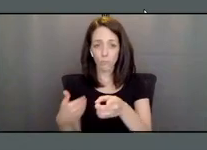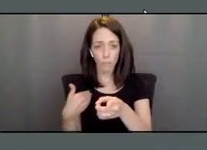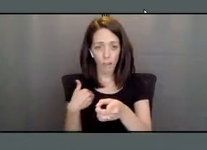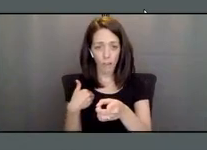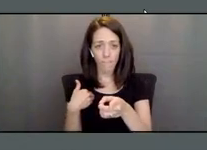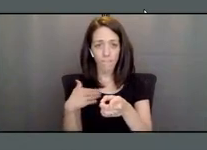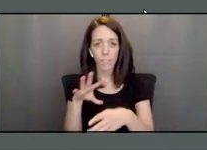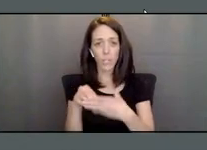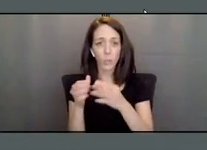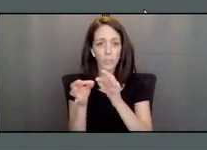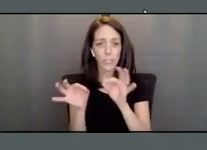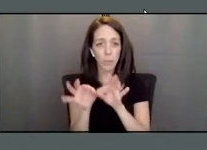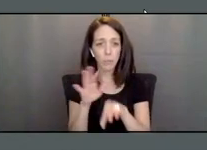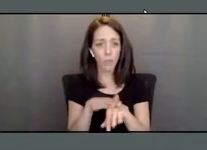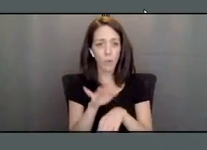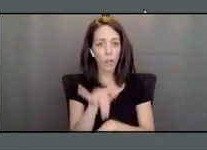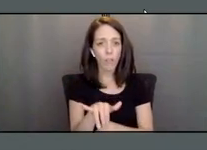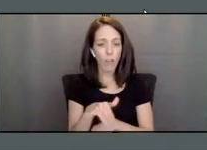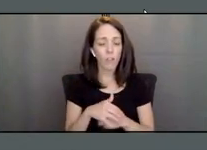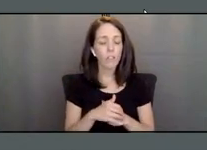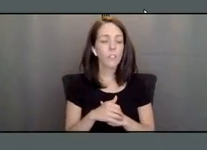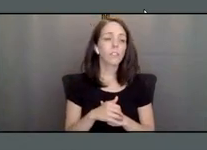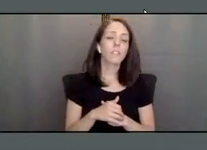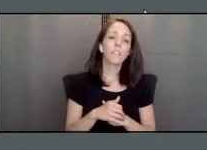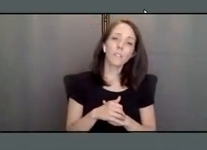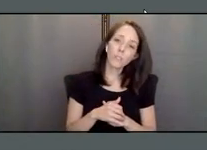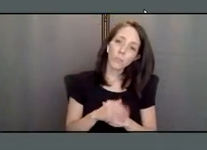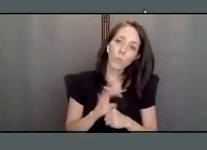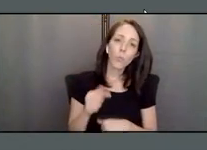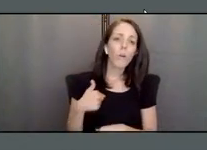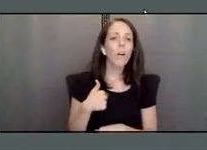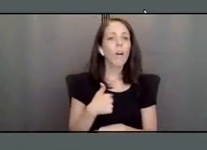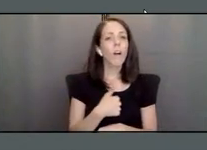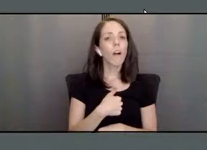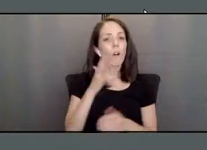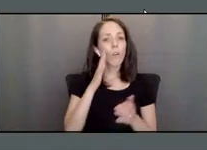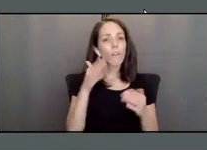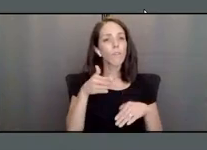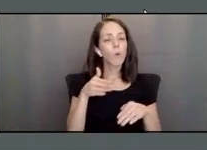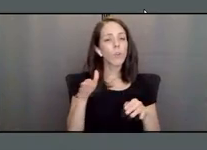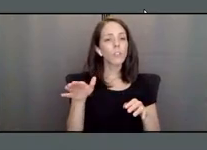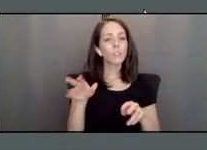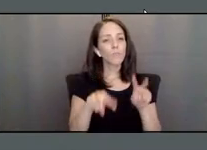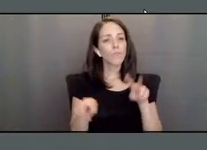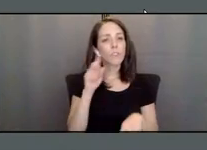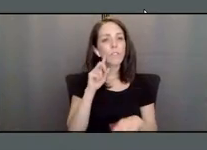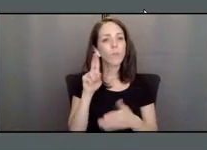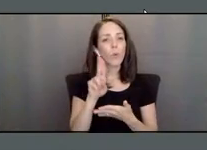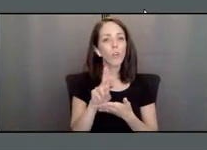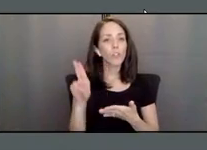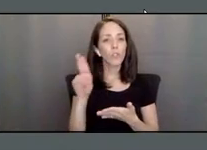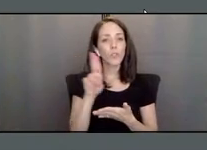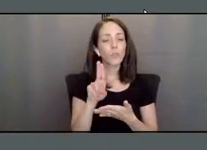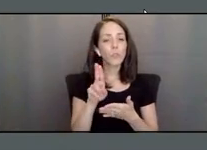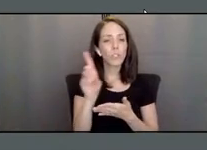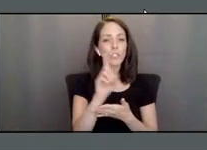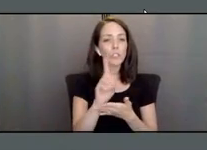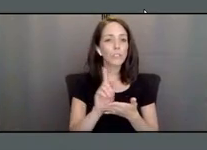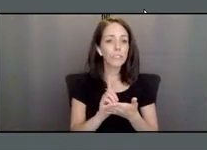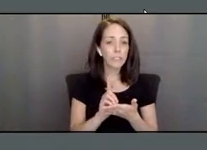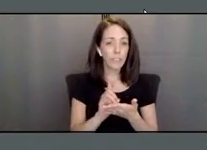Well, our focus, primarily we are looking at universal design. That is one thing that we are doing.